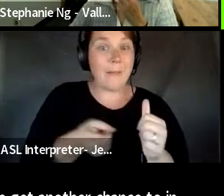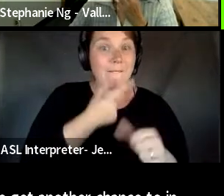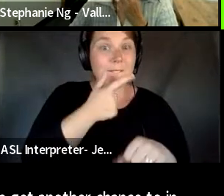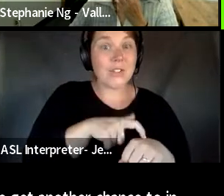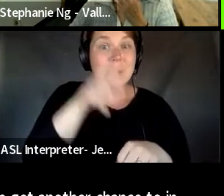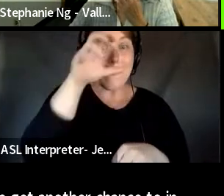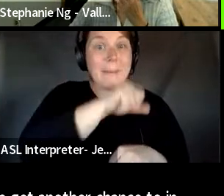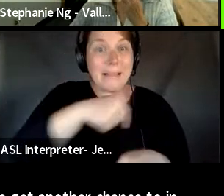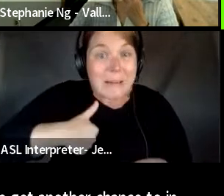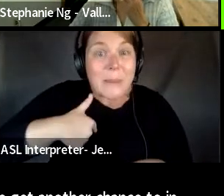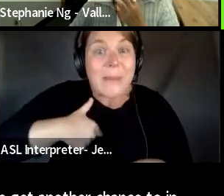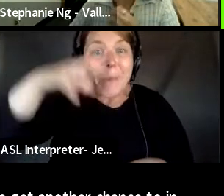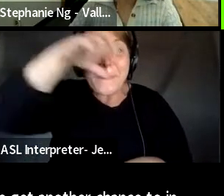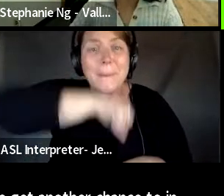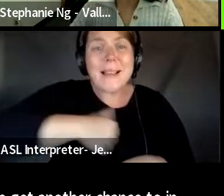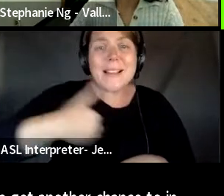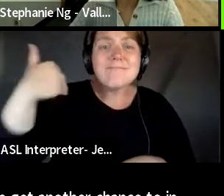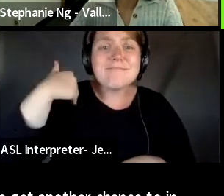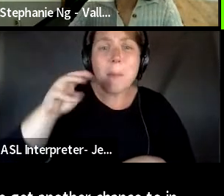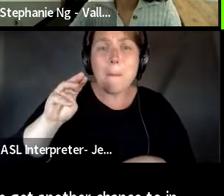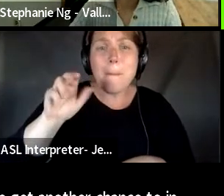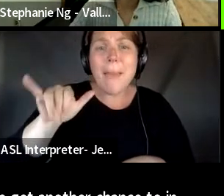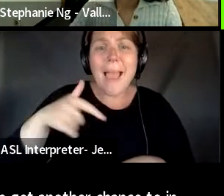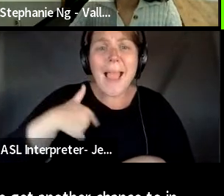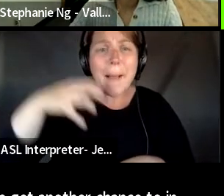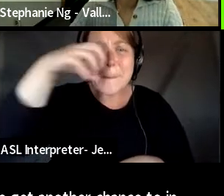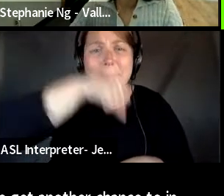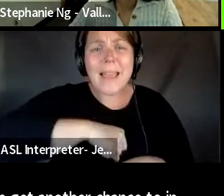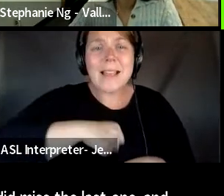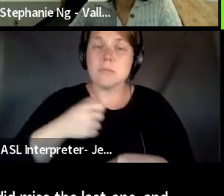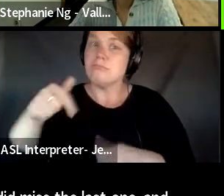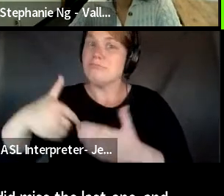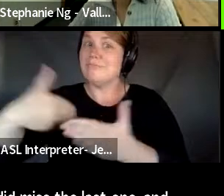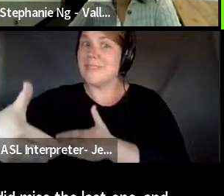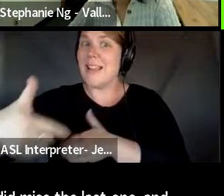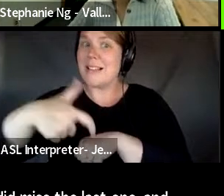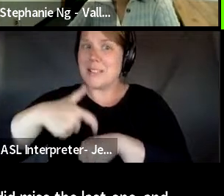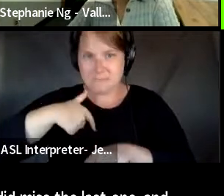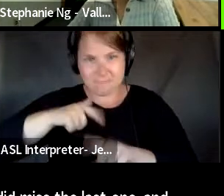I did miss the last one, and I'm gonna attend this next one.